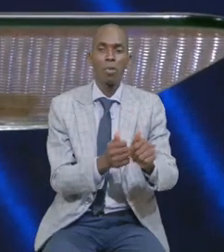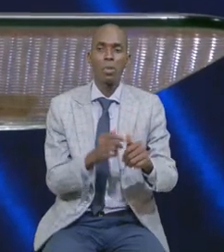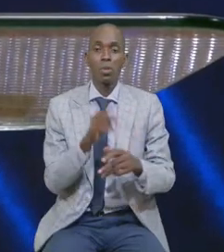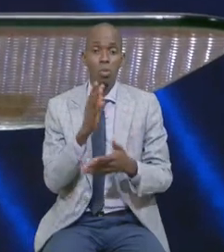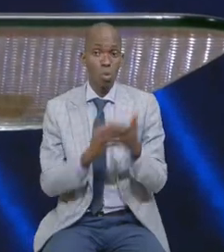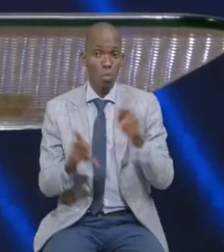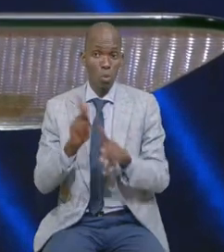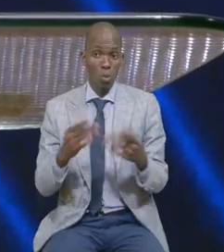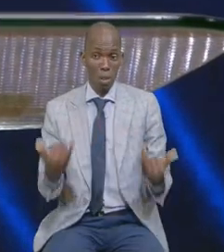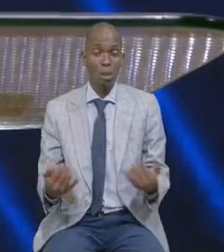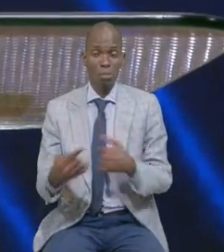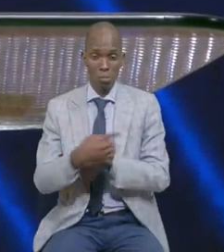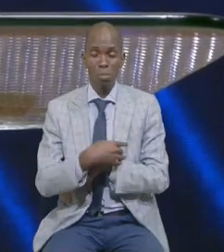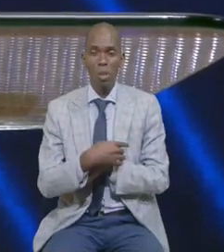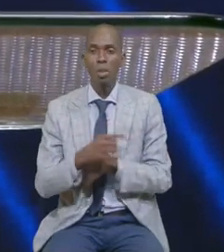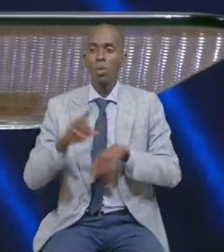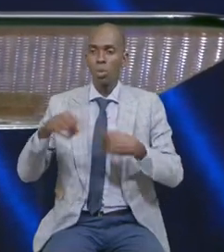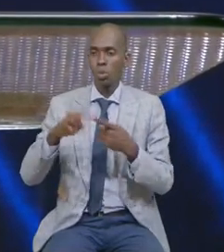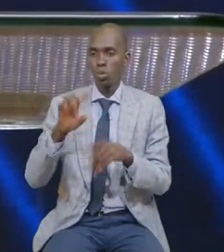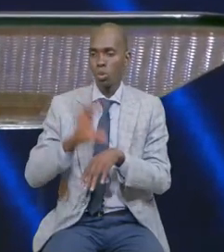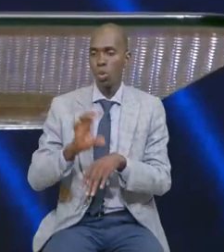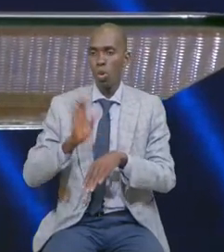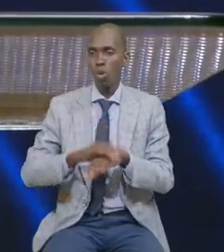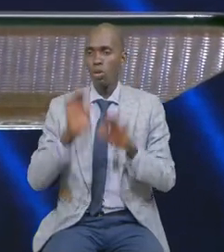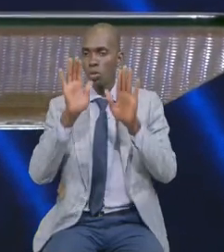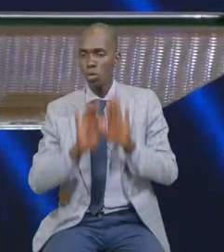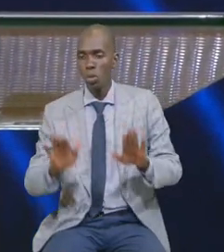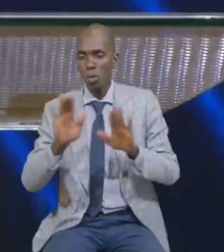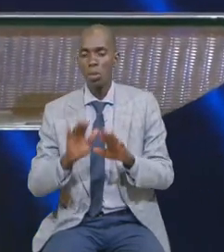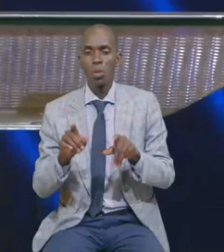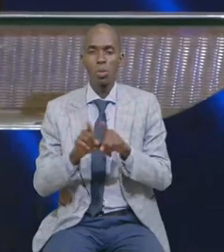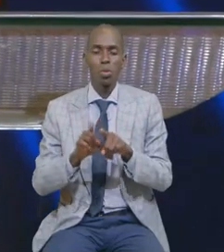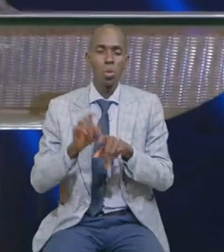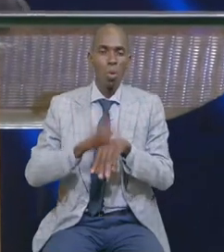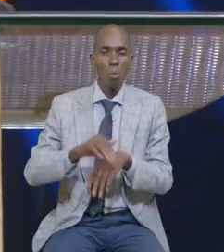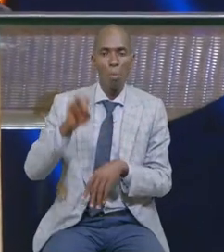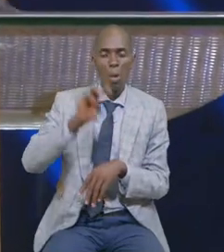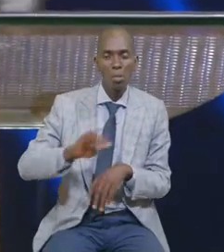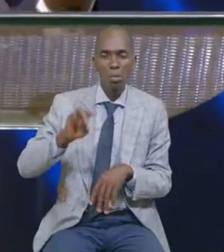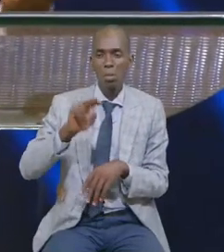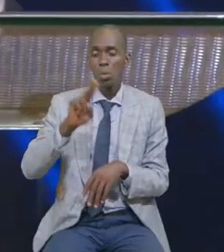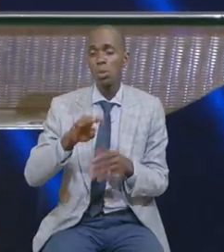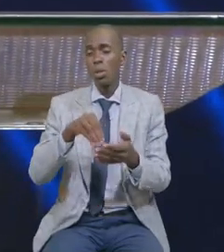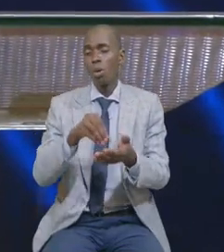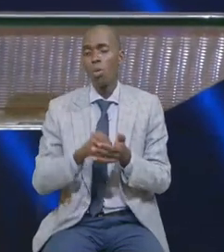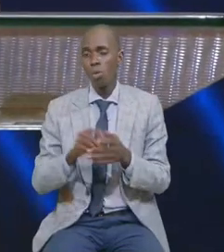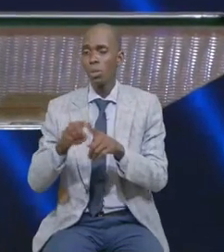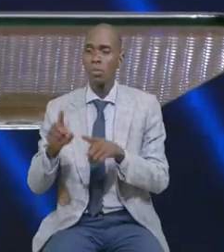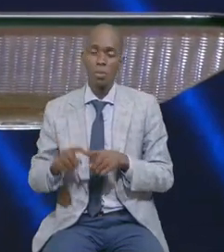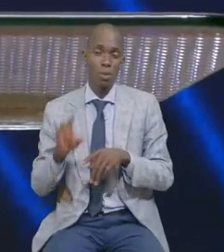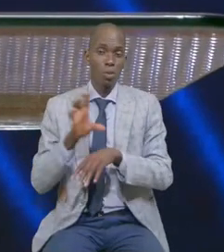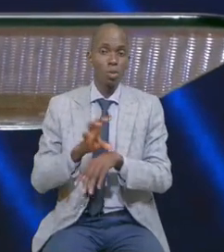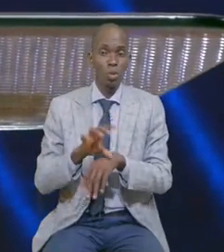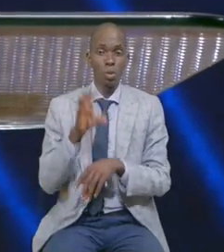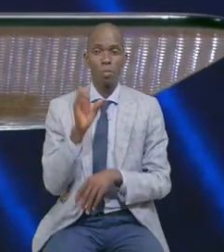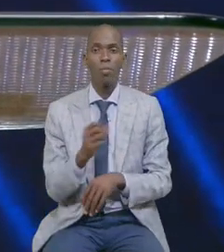to church on Sunday. They go to weekday meetings in their local church, in their fellowship, and they